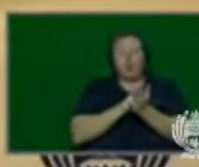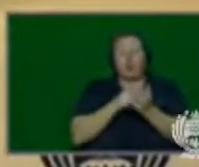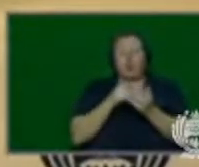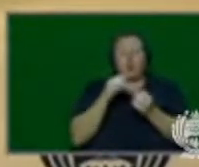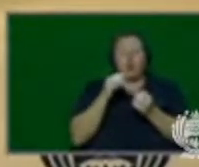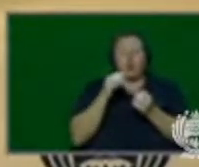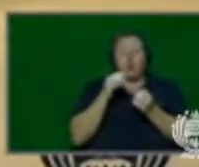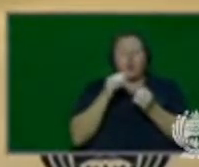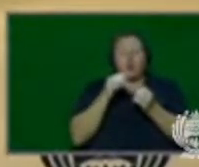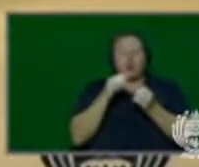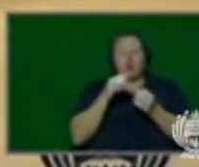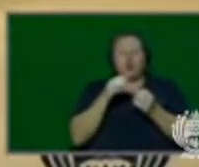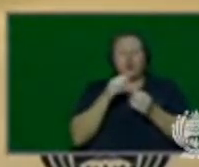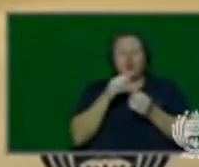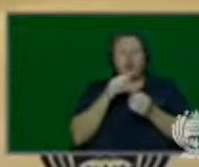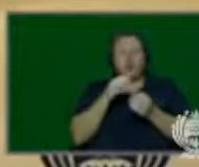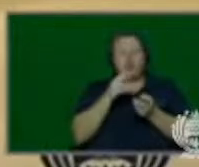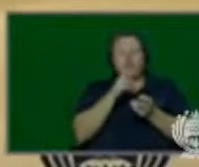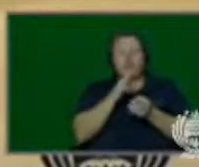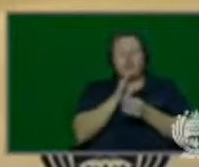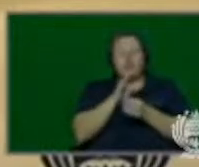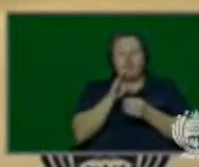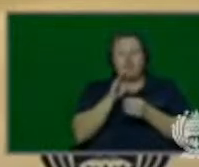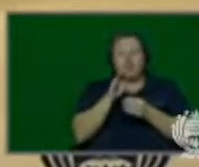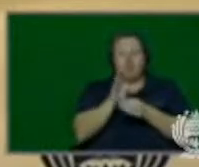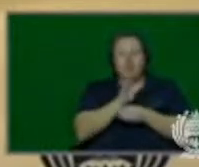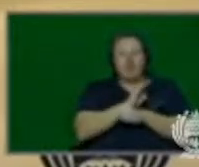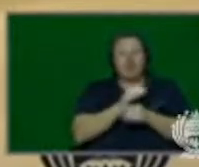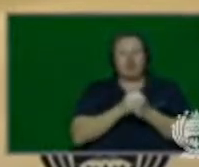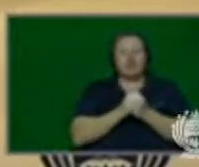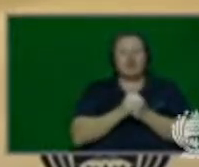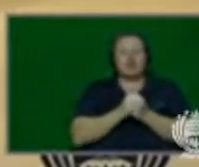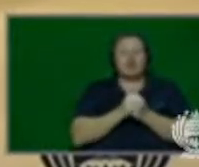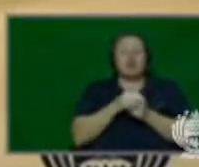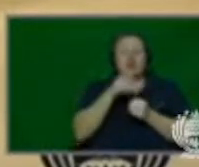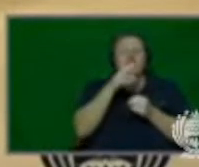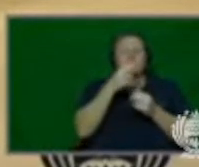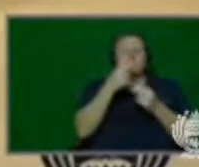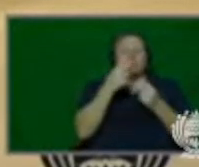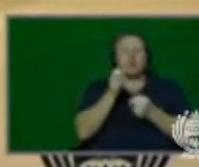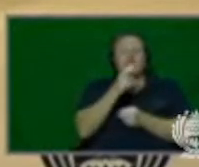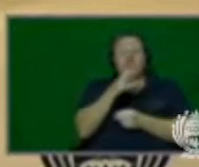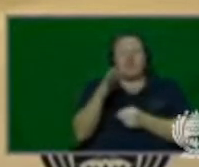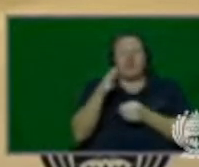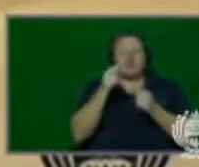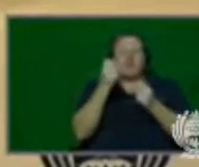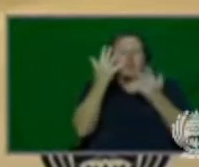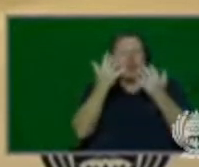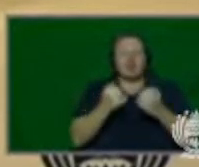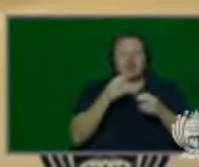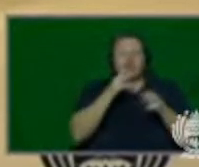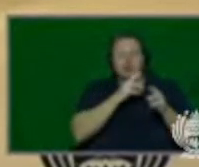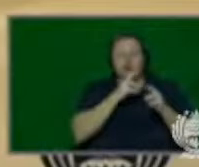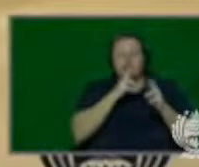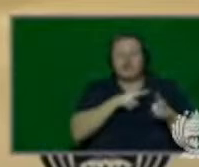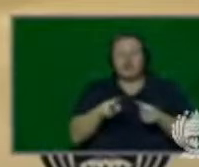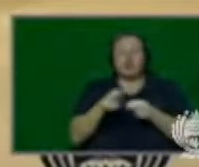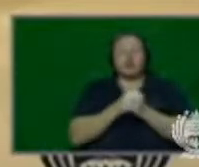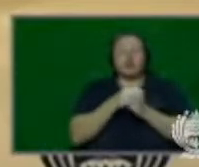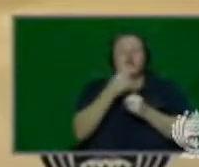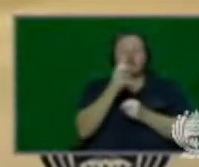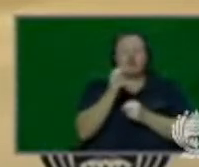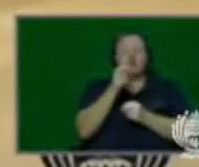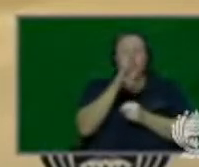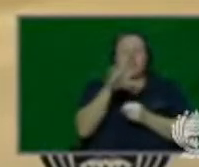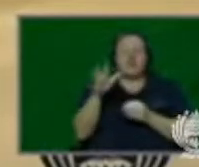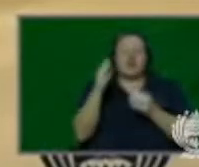Estimate of National Expenditure, the 2025 Budget Review, and this 2025